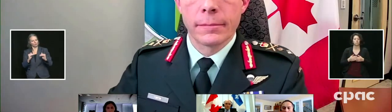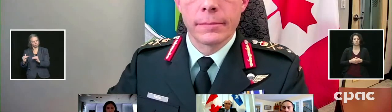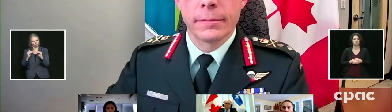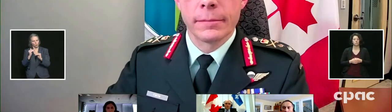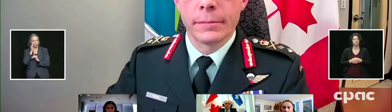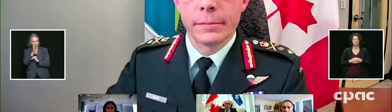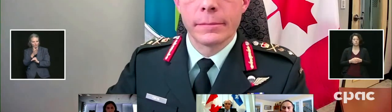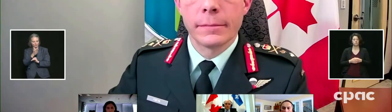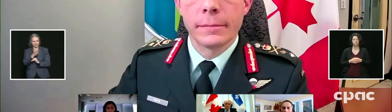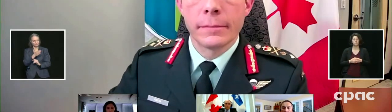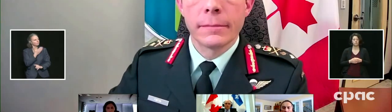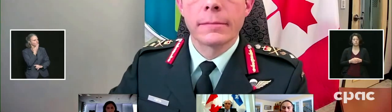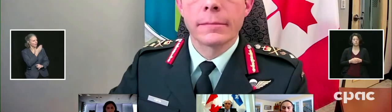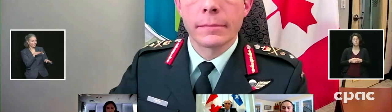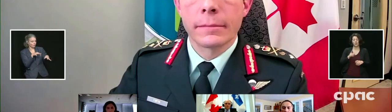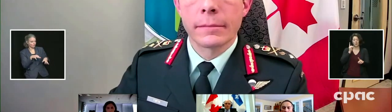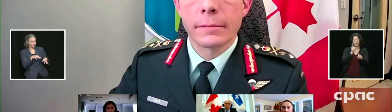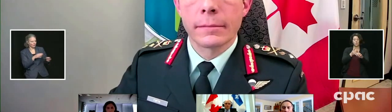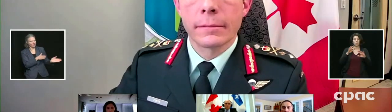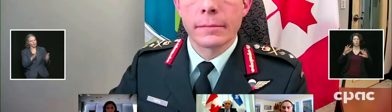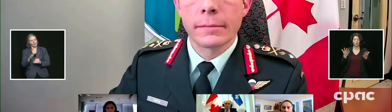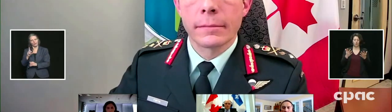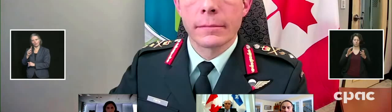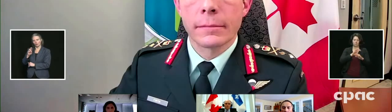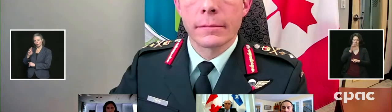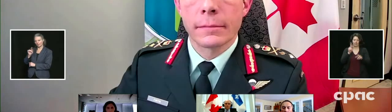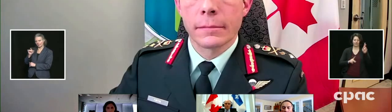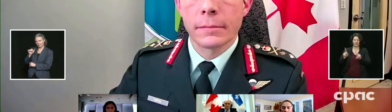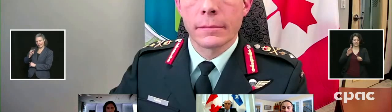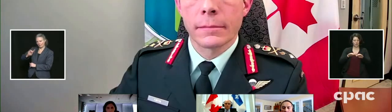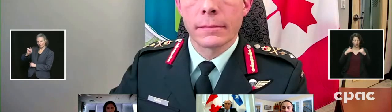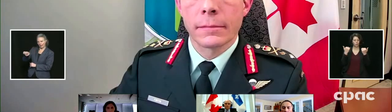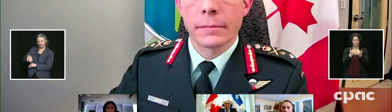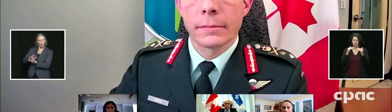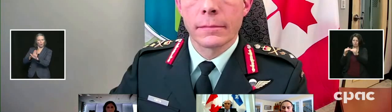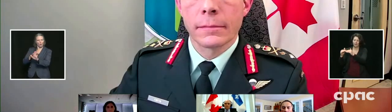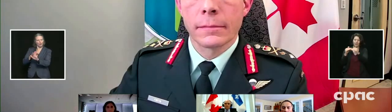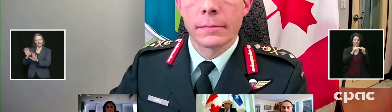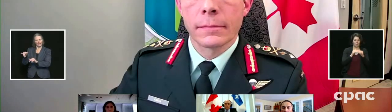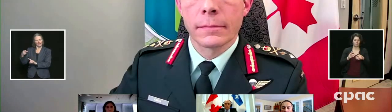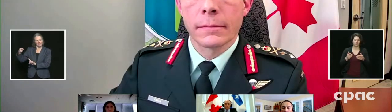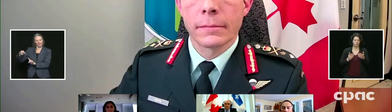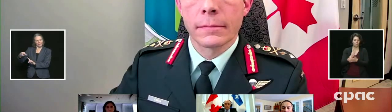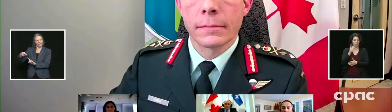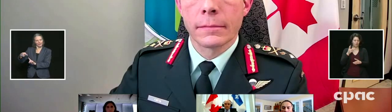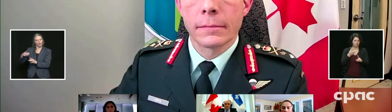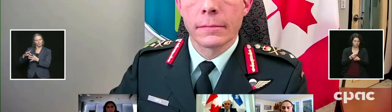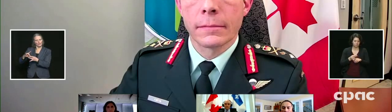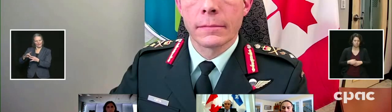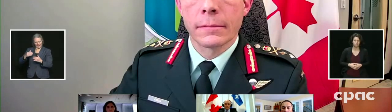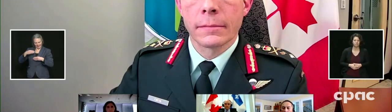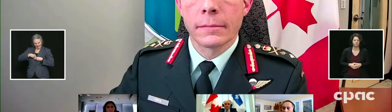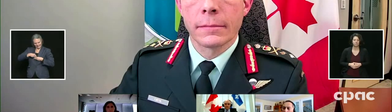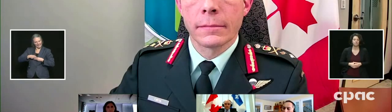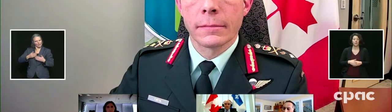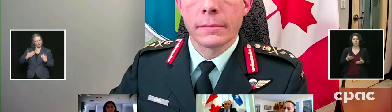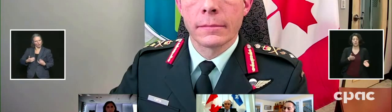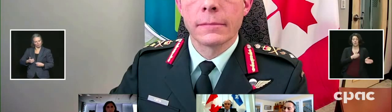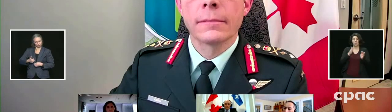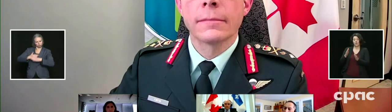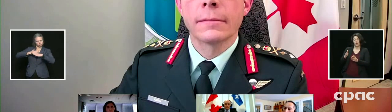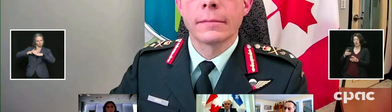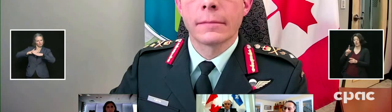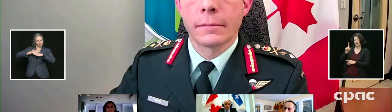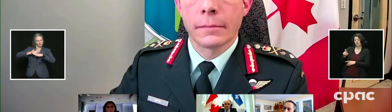Okay, thank you for that. And this is for Dr. Tam. It's a question about immunity. What